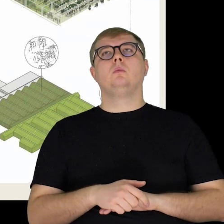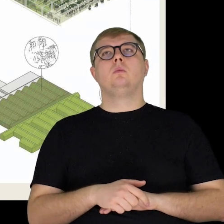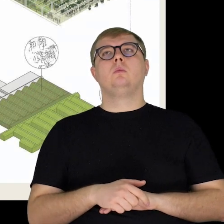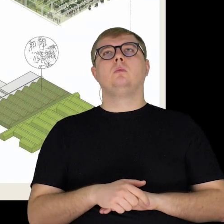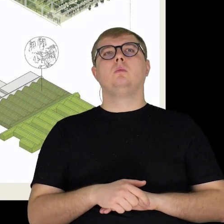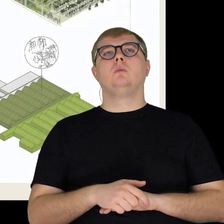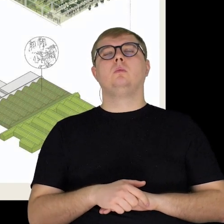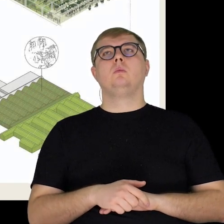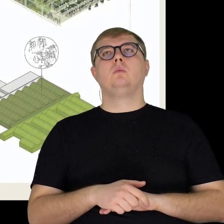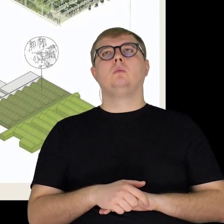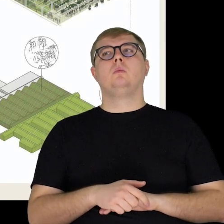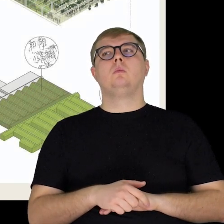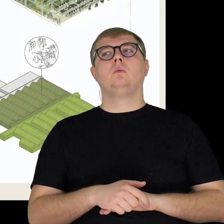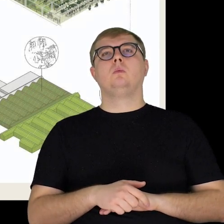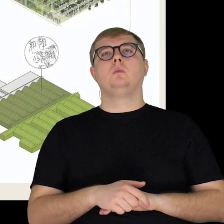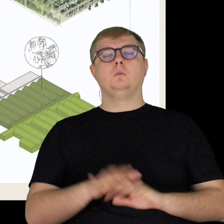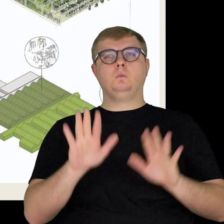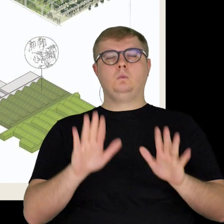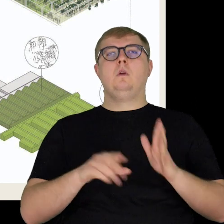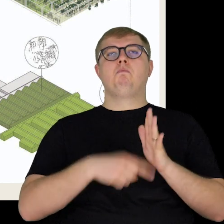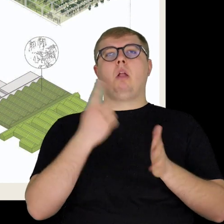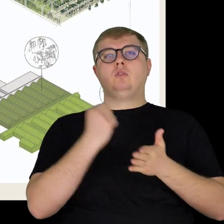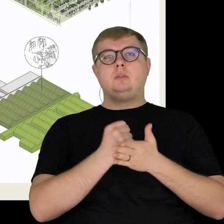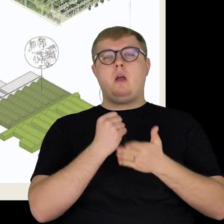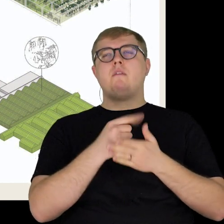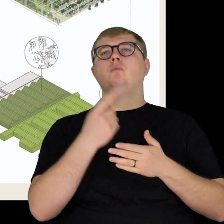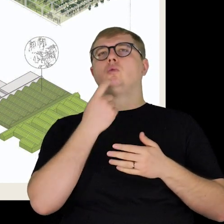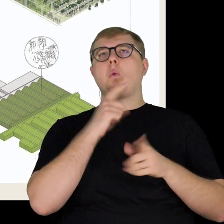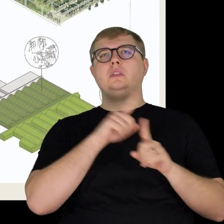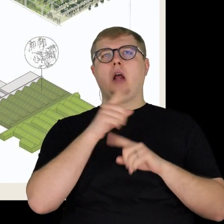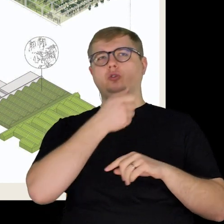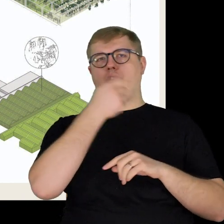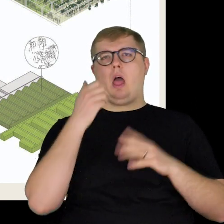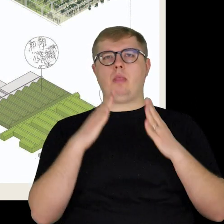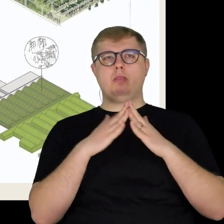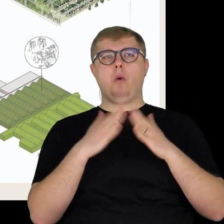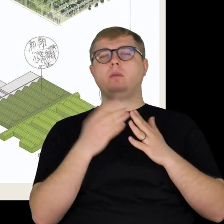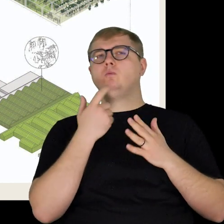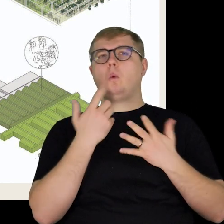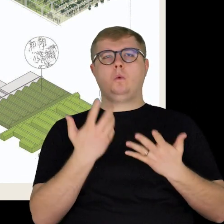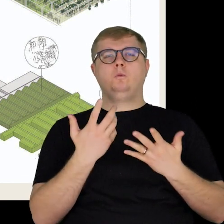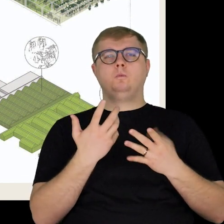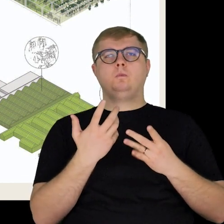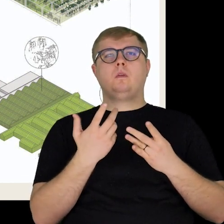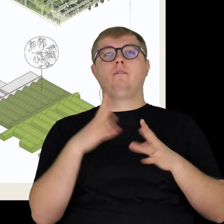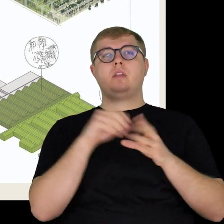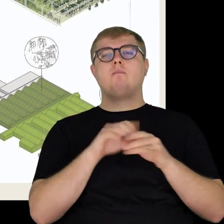first thing to understand is what are these glass houses? Well, they're kind of they're mimetic spaces. They mimic